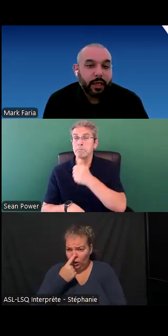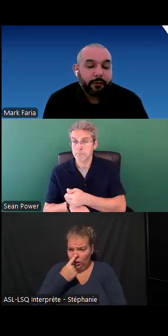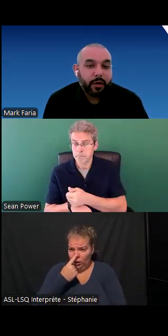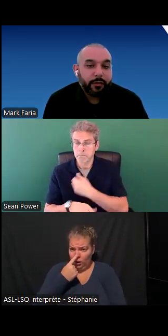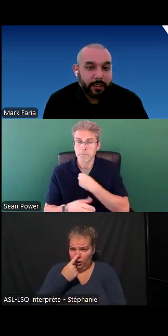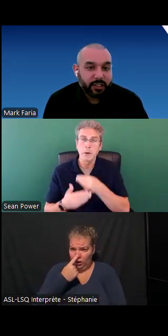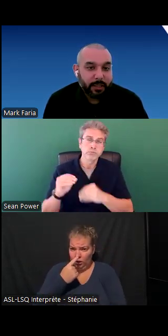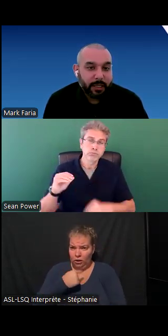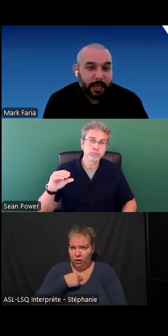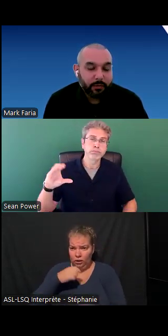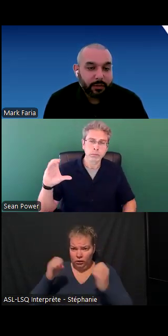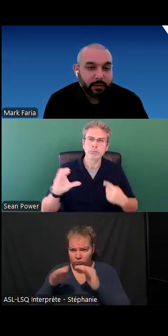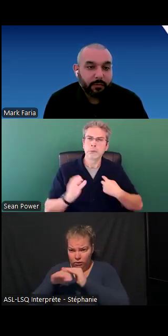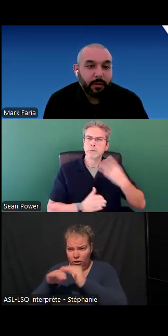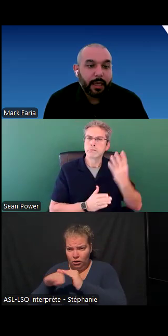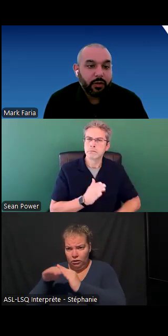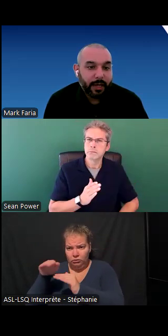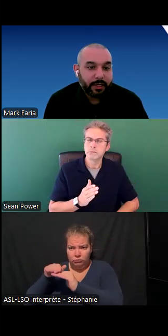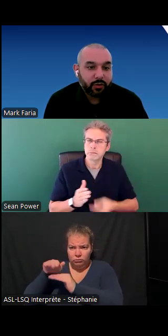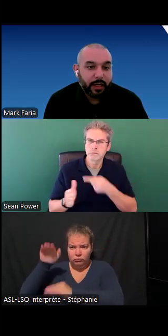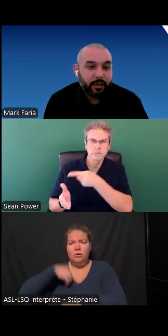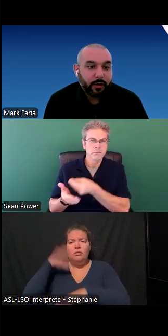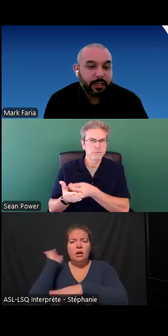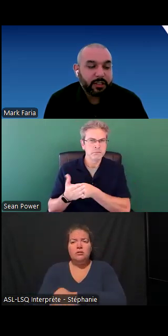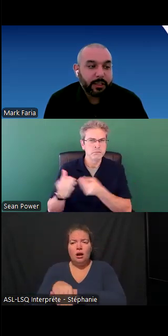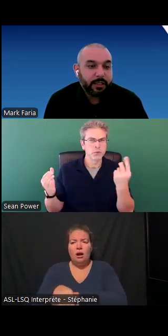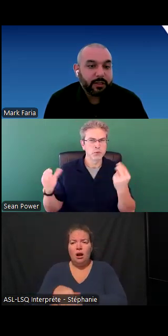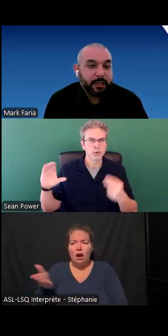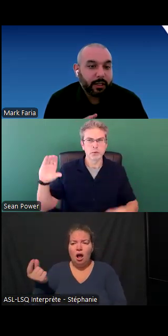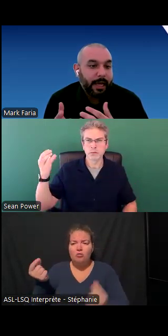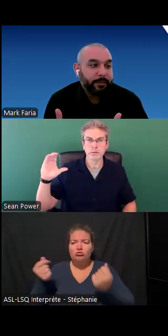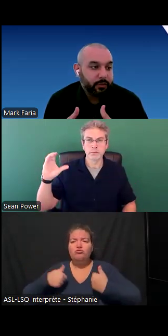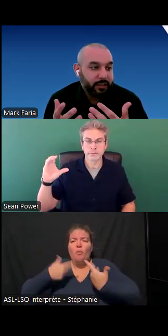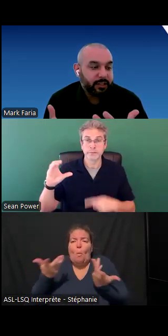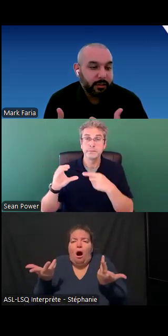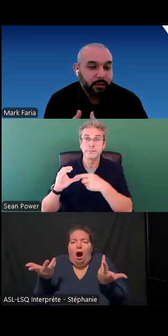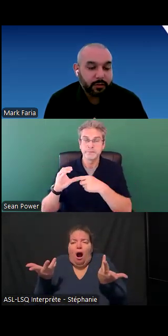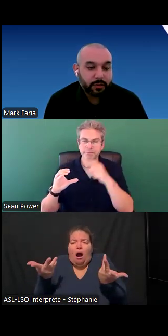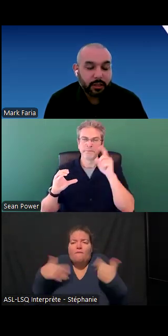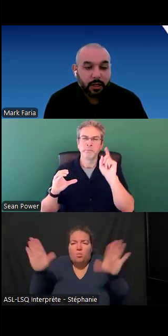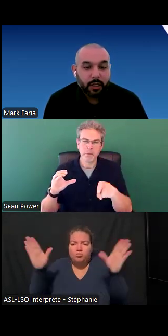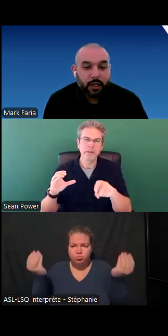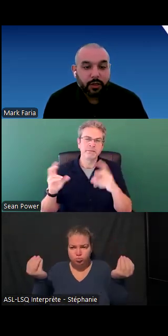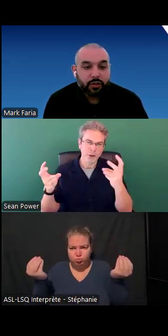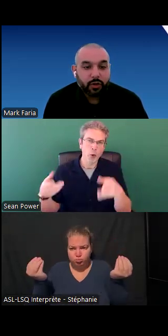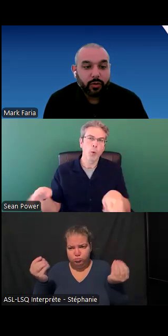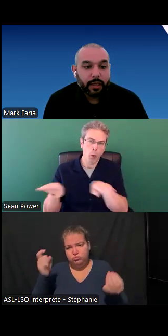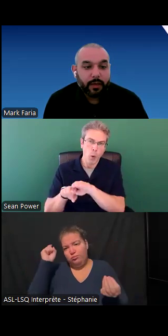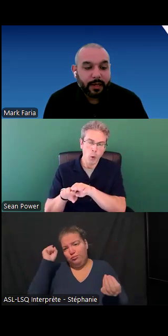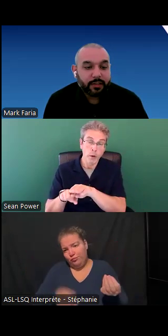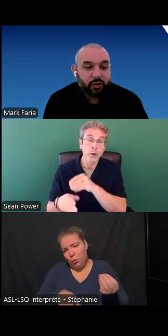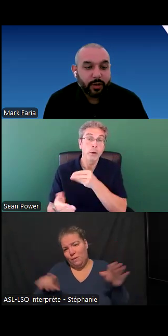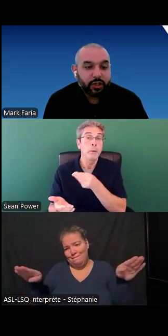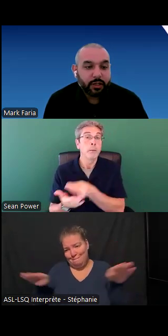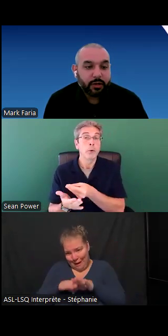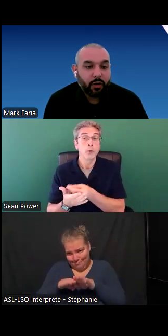So if you have an RDSP account and you pass away, the RDSP needs to be collapsed, so it needs to be closed. So in